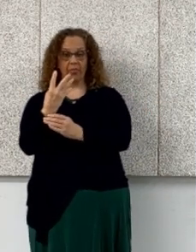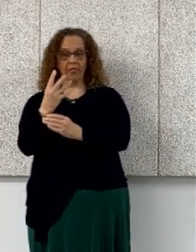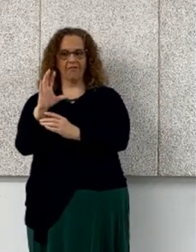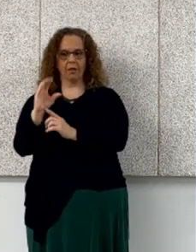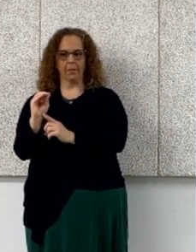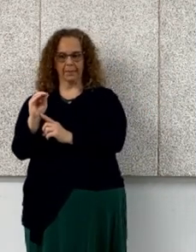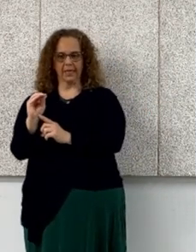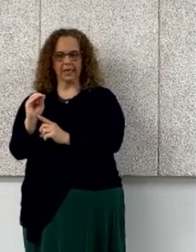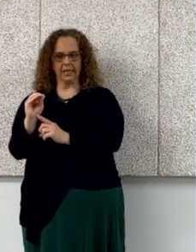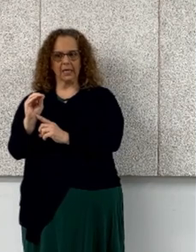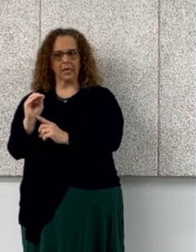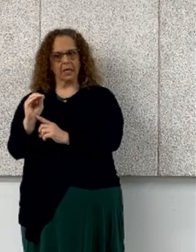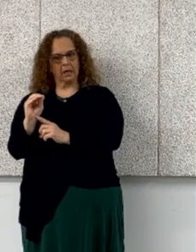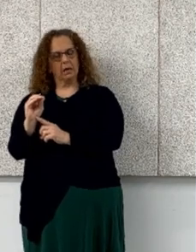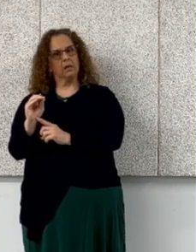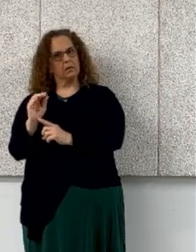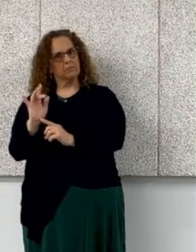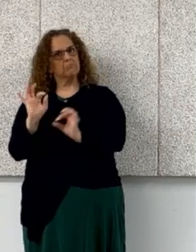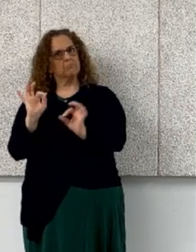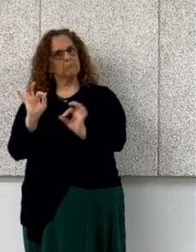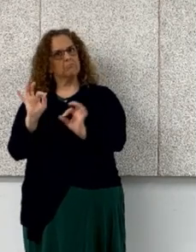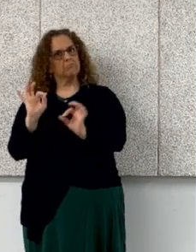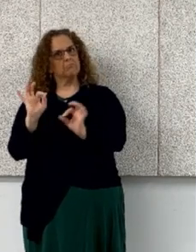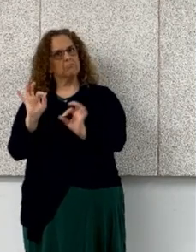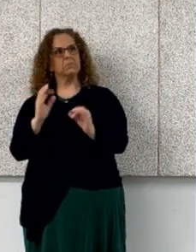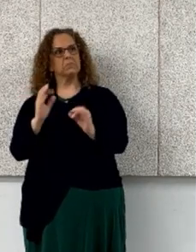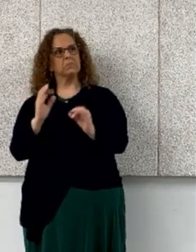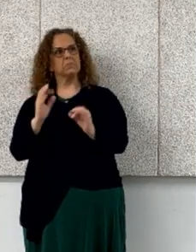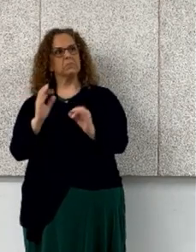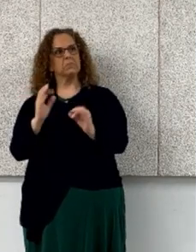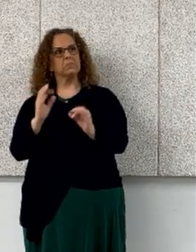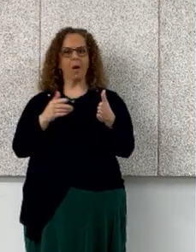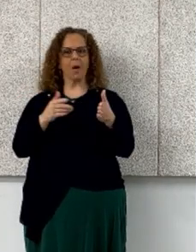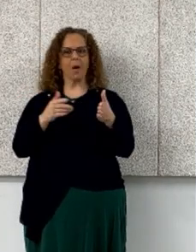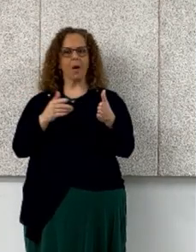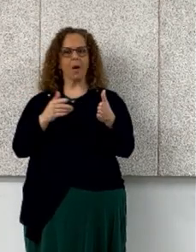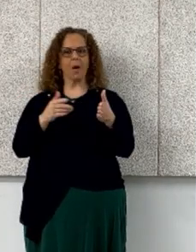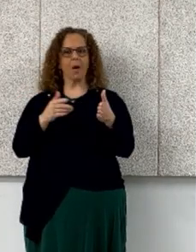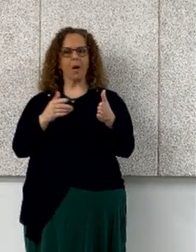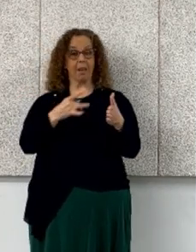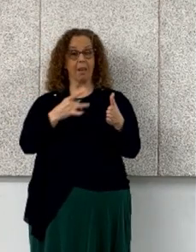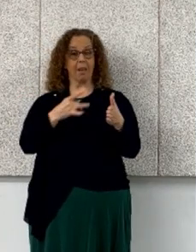point where some of the ways that I like working